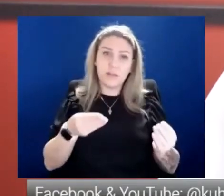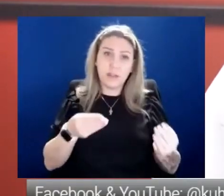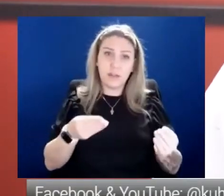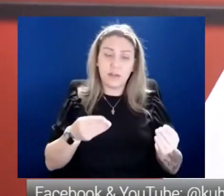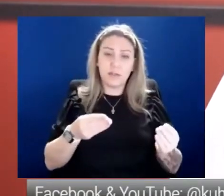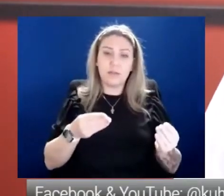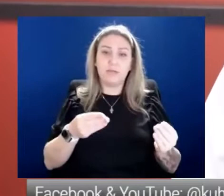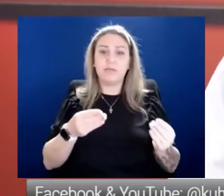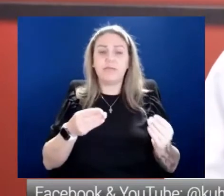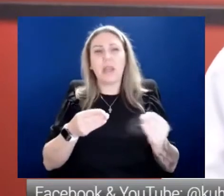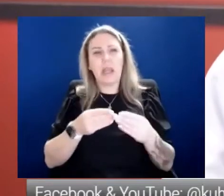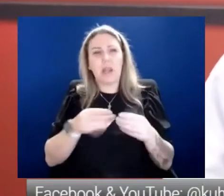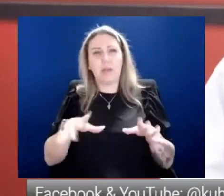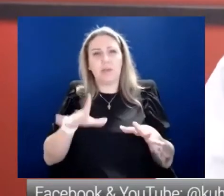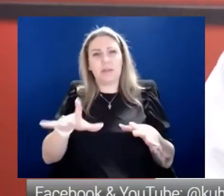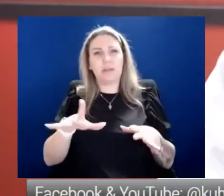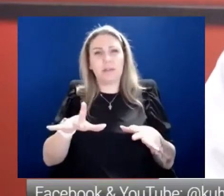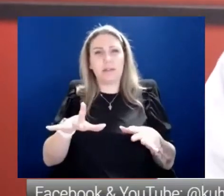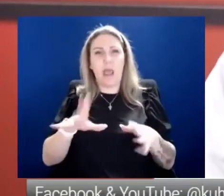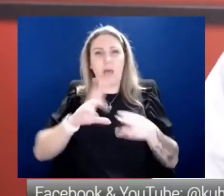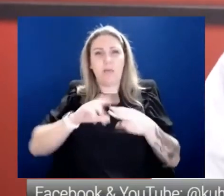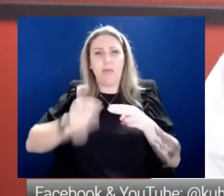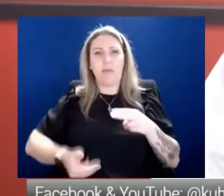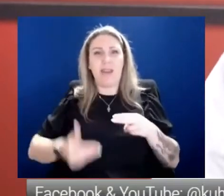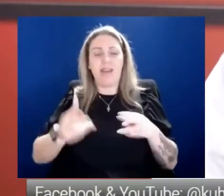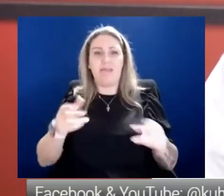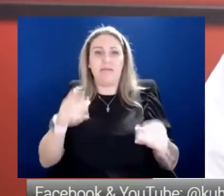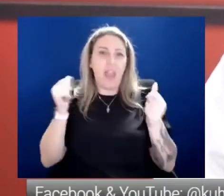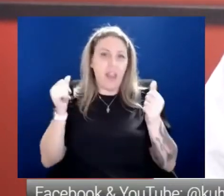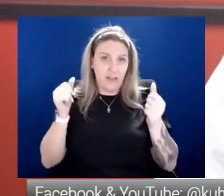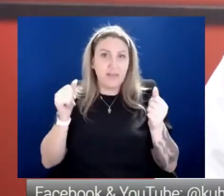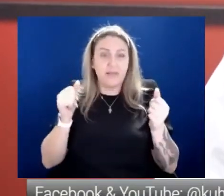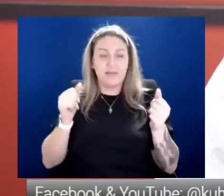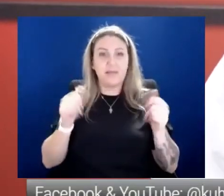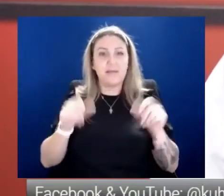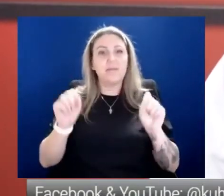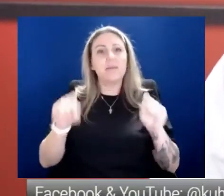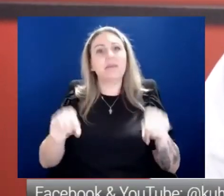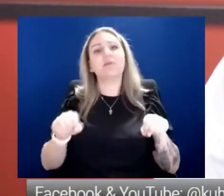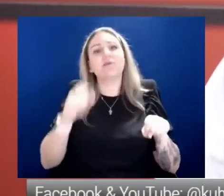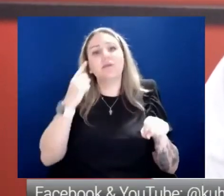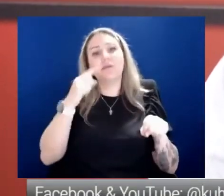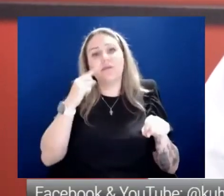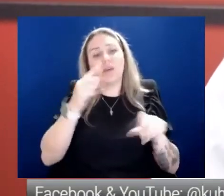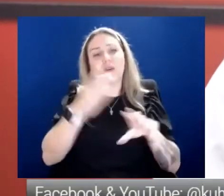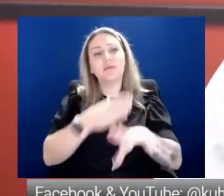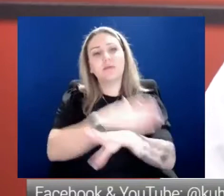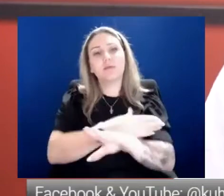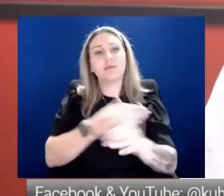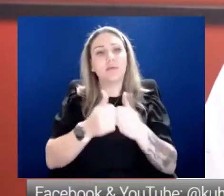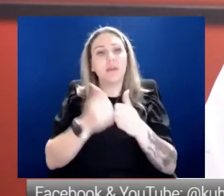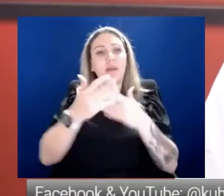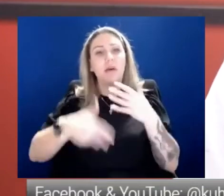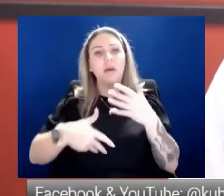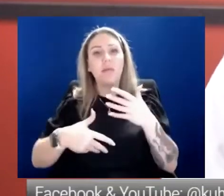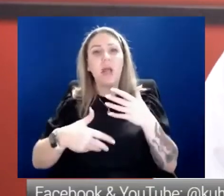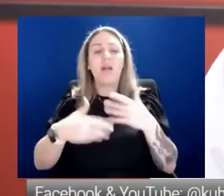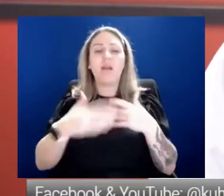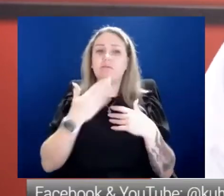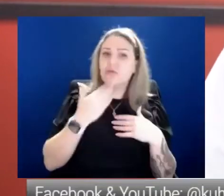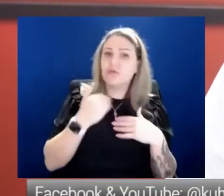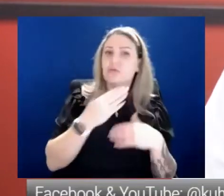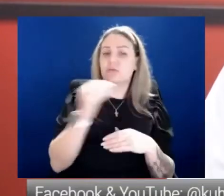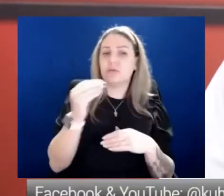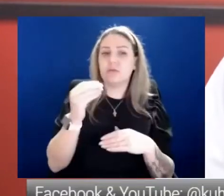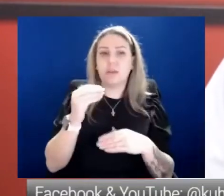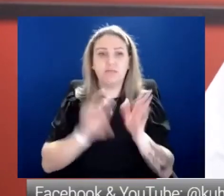that gestational weight a lot quicker. The potential for improvement in blood sugars and developing diabetes seems to be